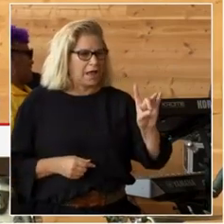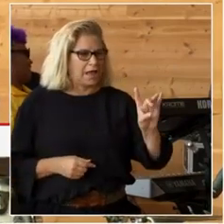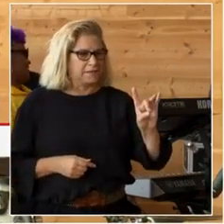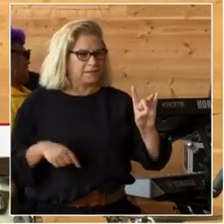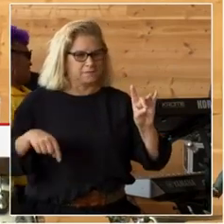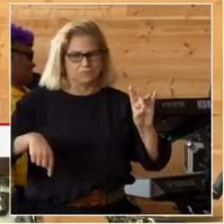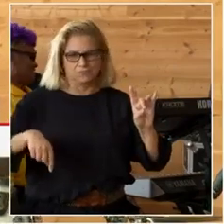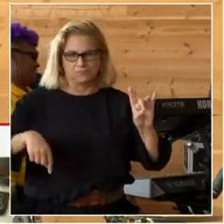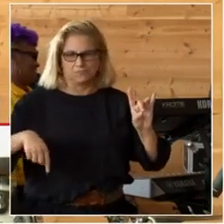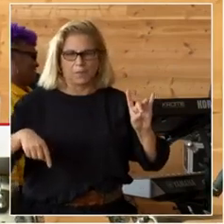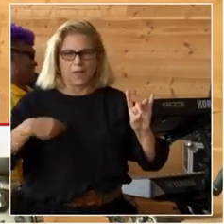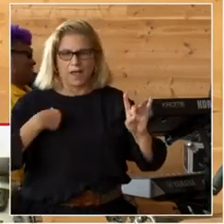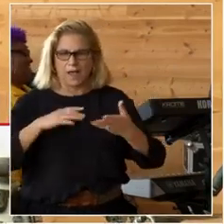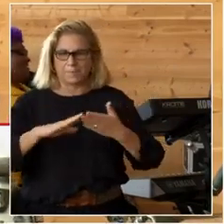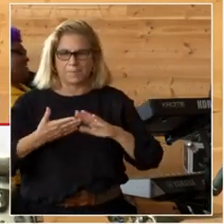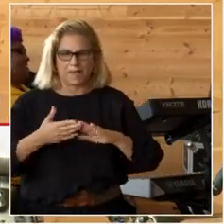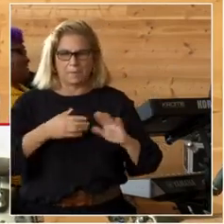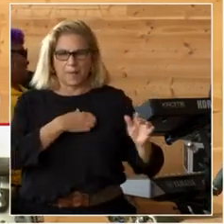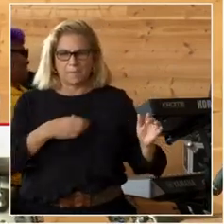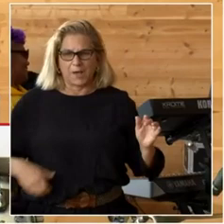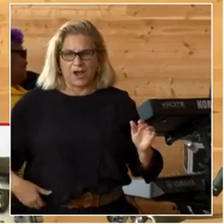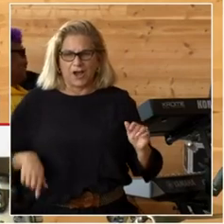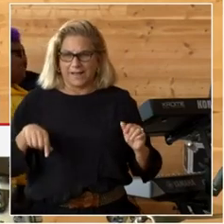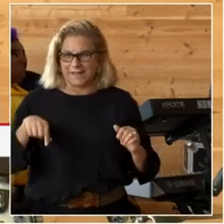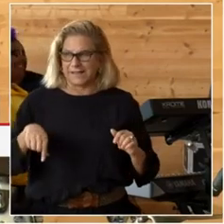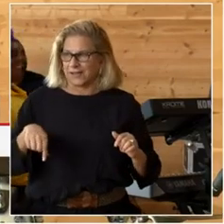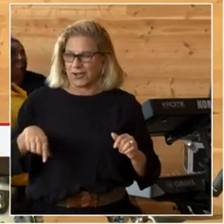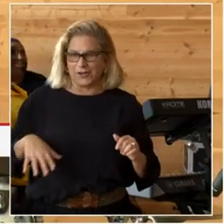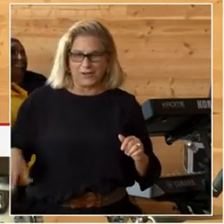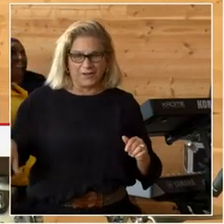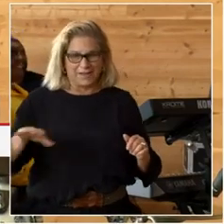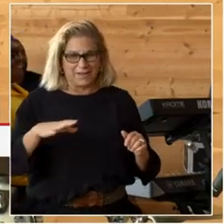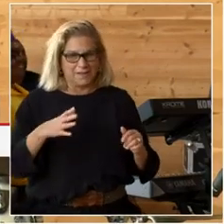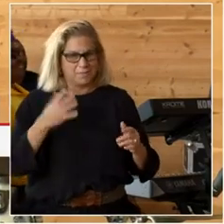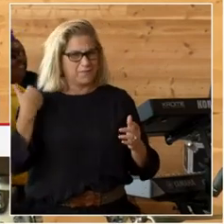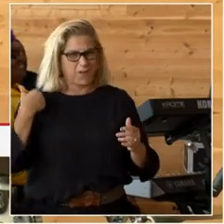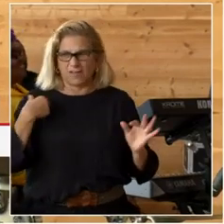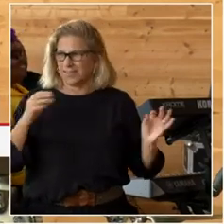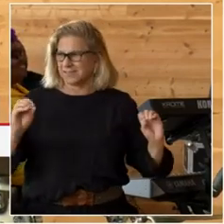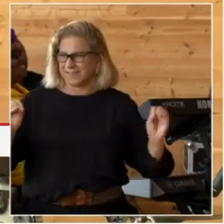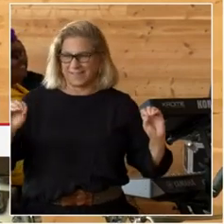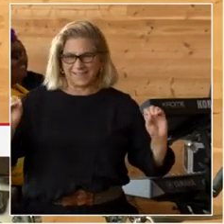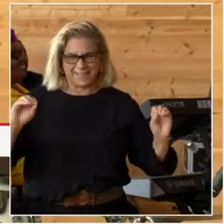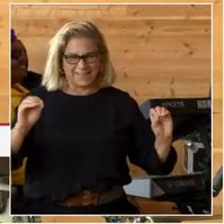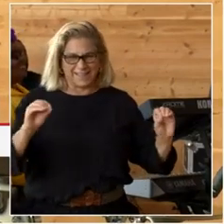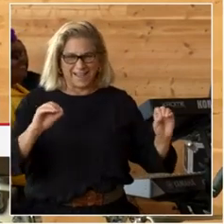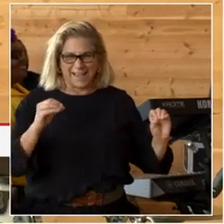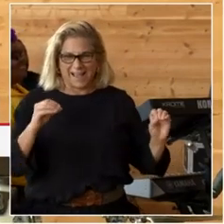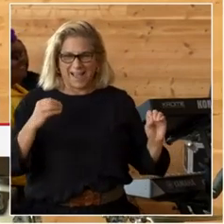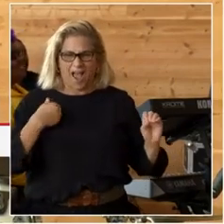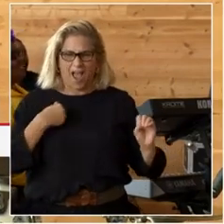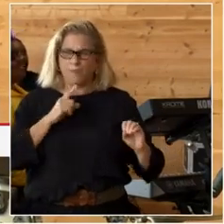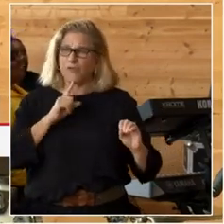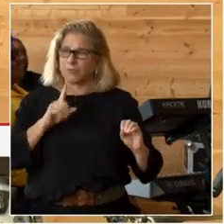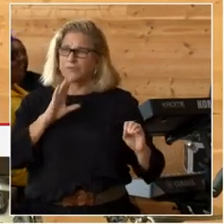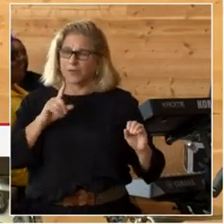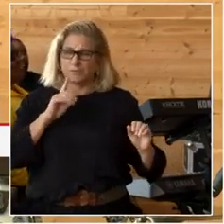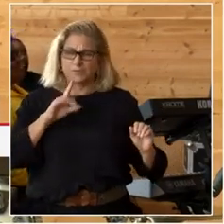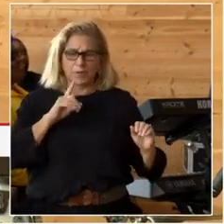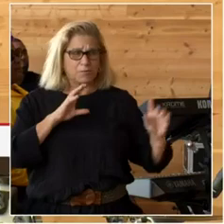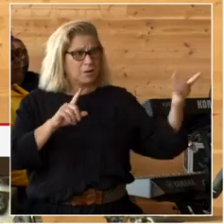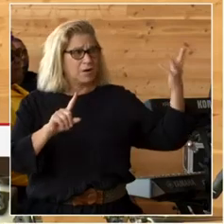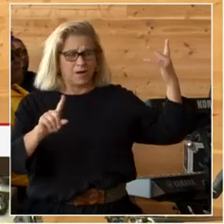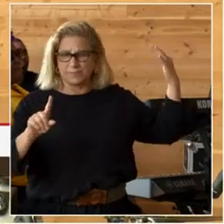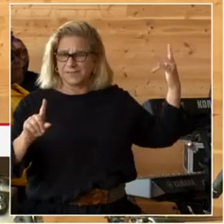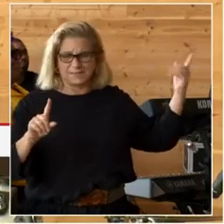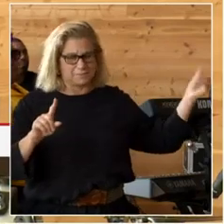there wasn't a lot going on this campus but empty promises. And we decided, and I decided,